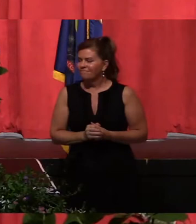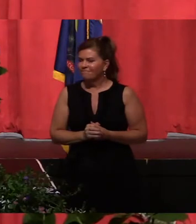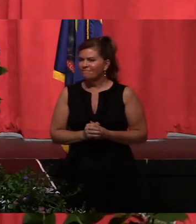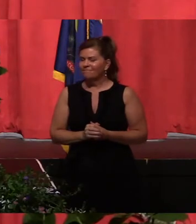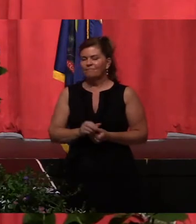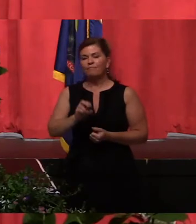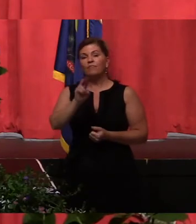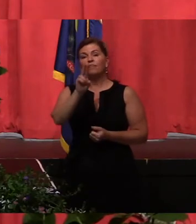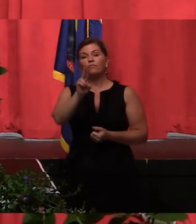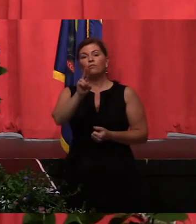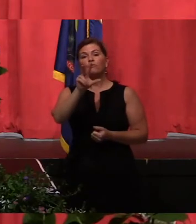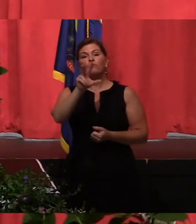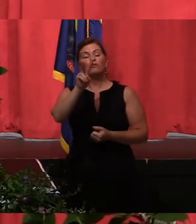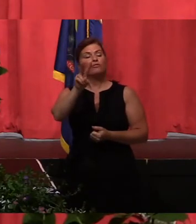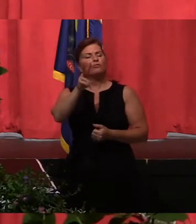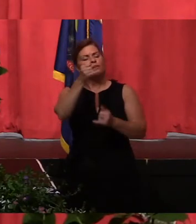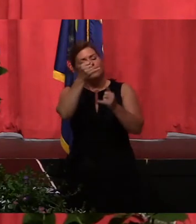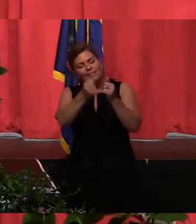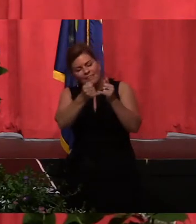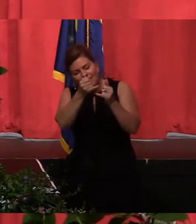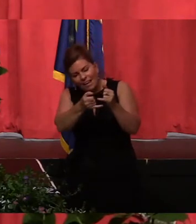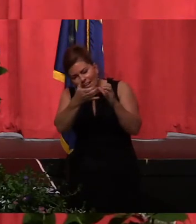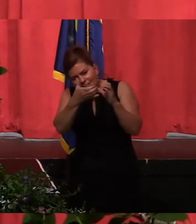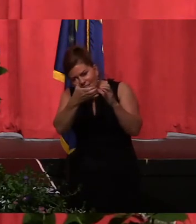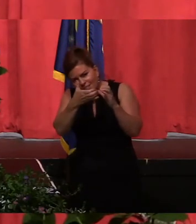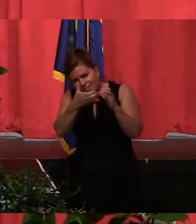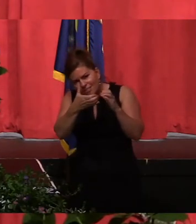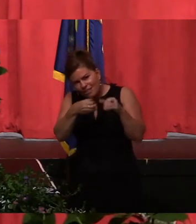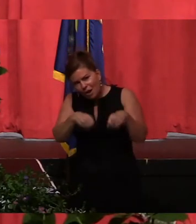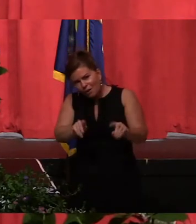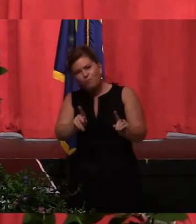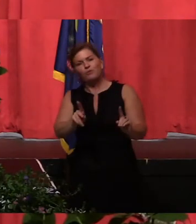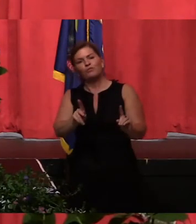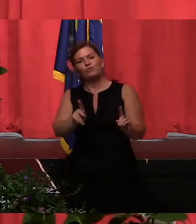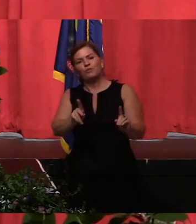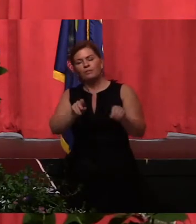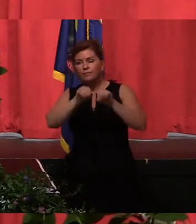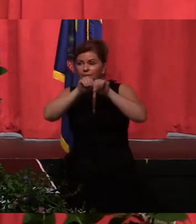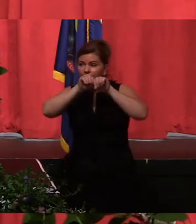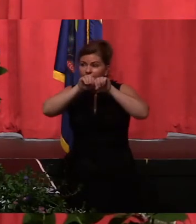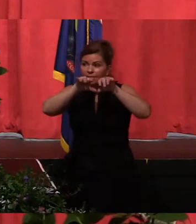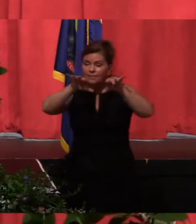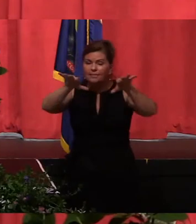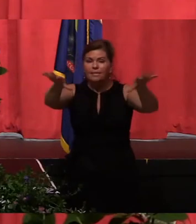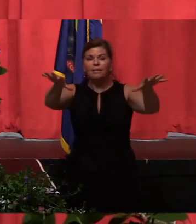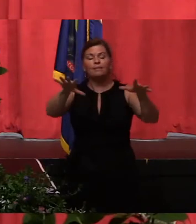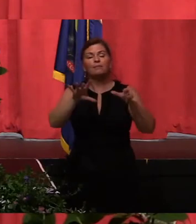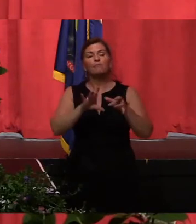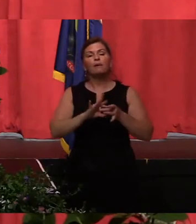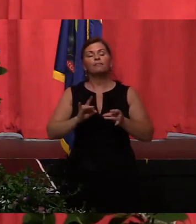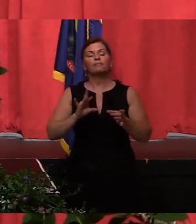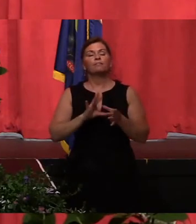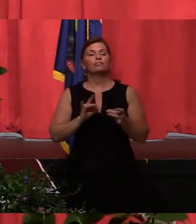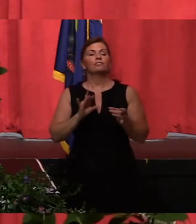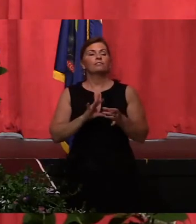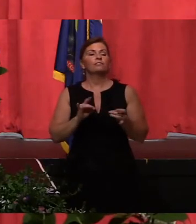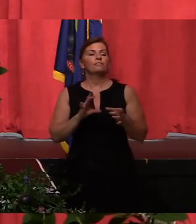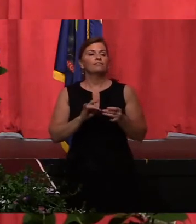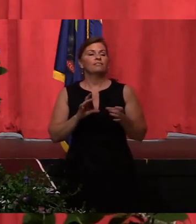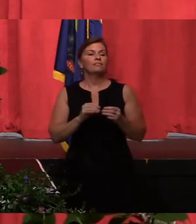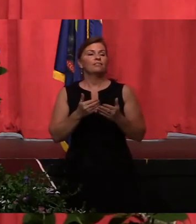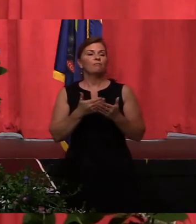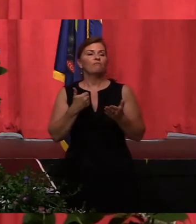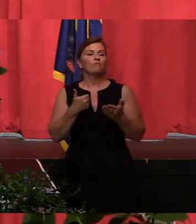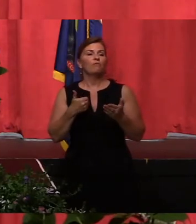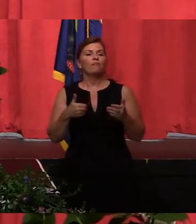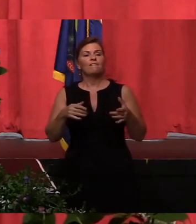It's U-32's last chance to send you a message before letting you loose